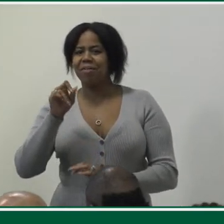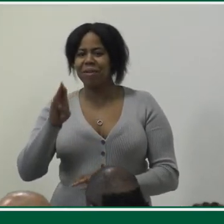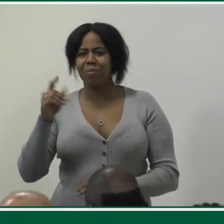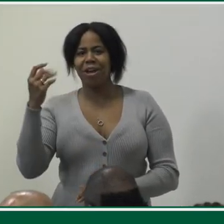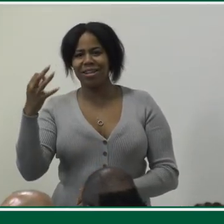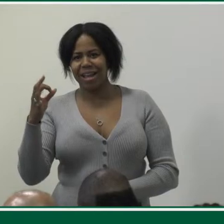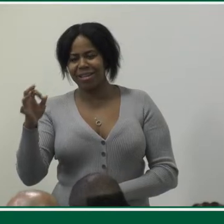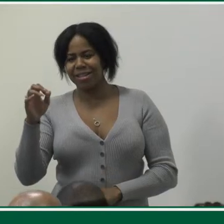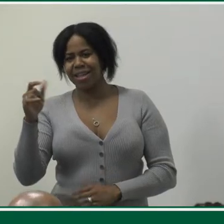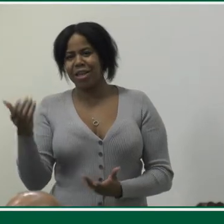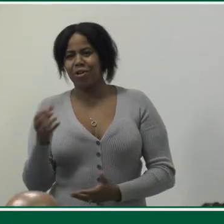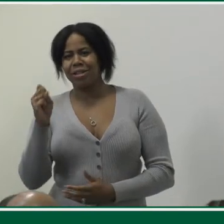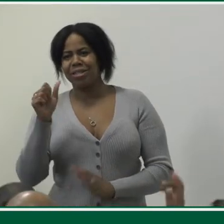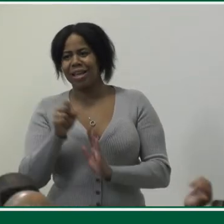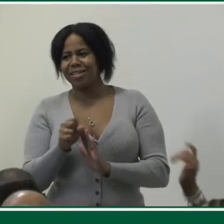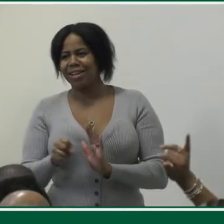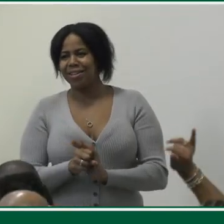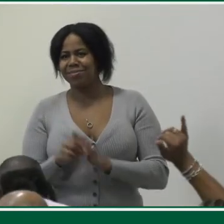19th.